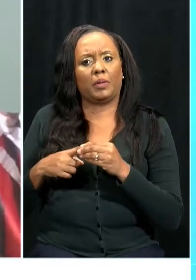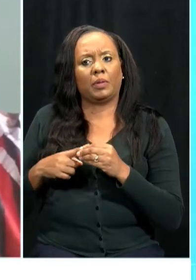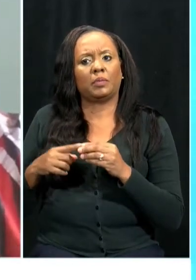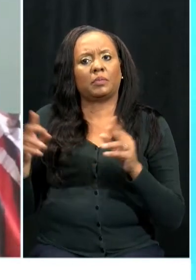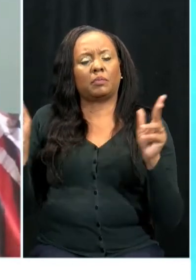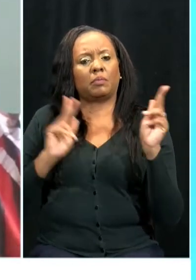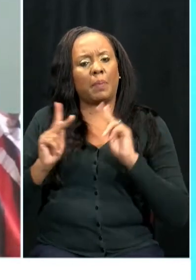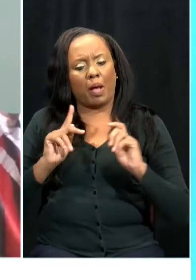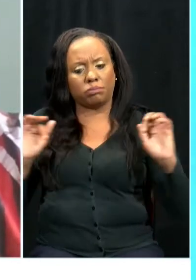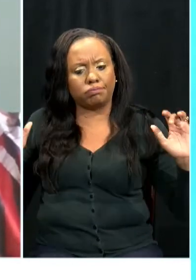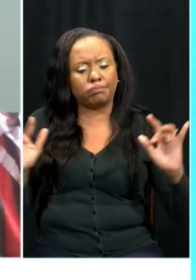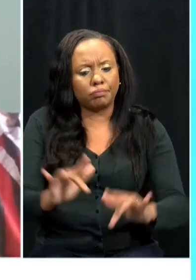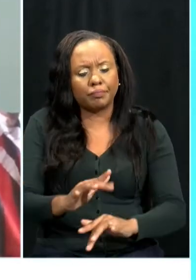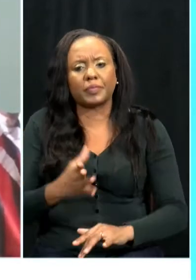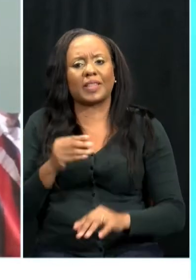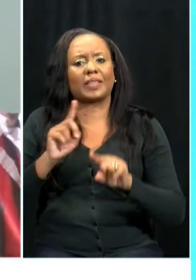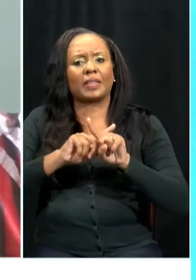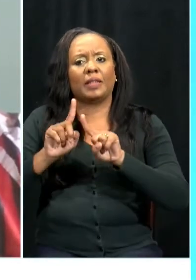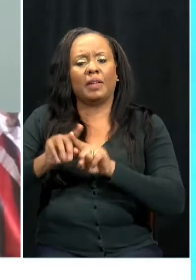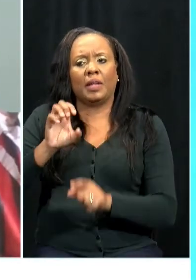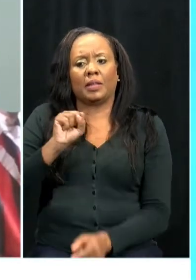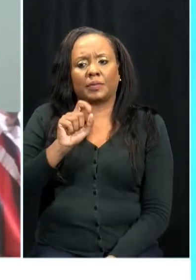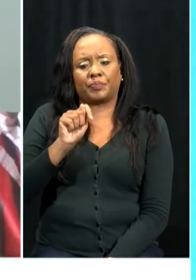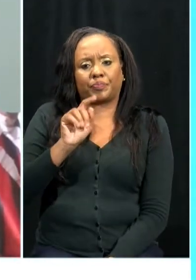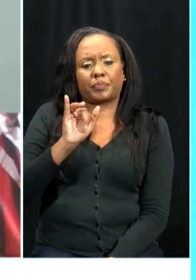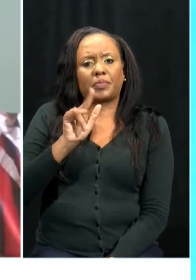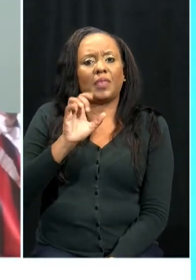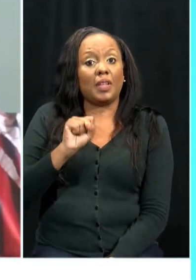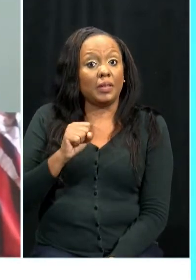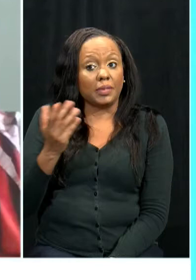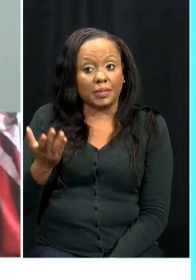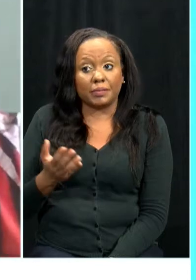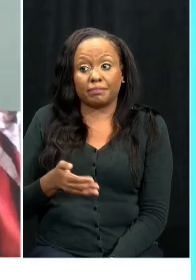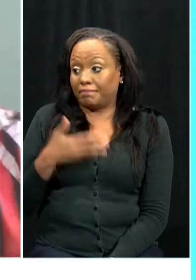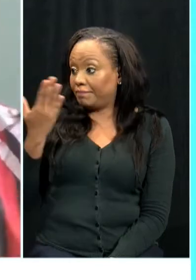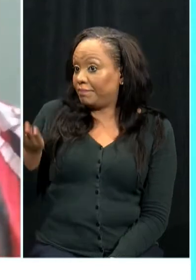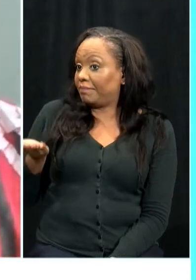getting out the vote and the different styles of the parties. Ambassador Comissiong?